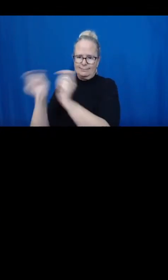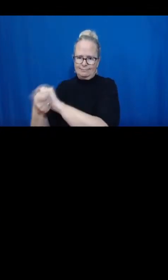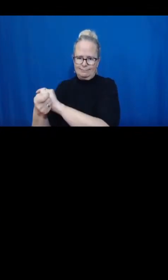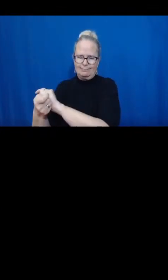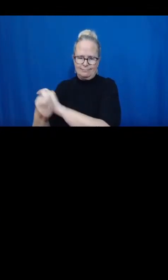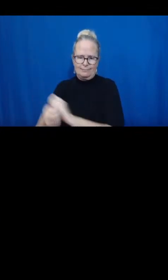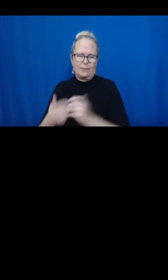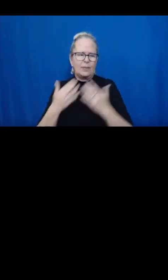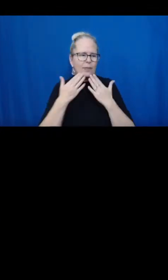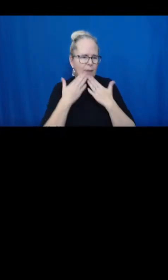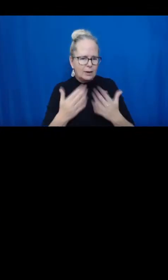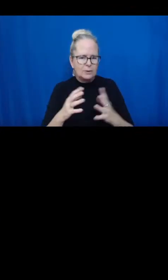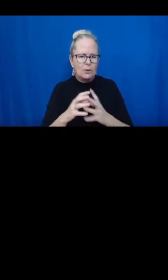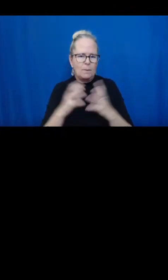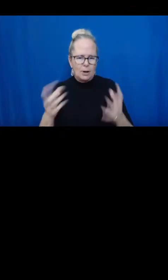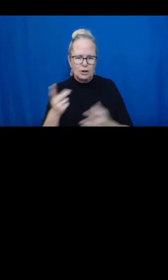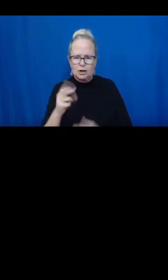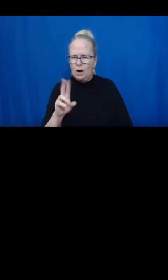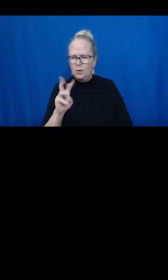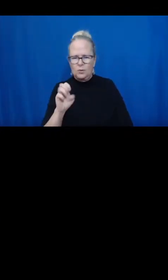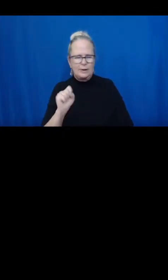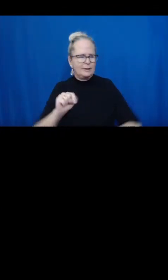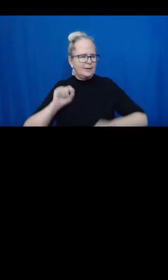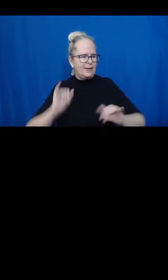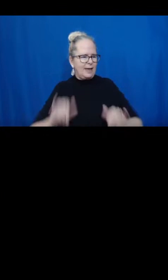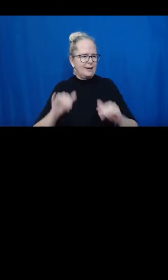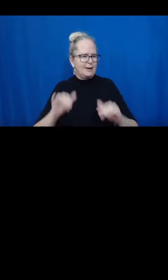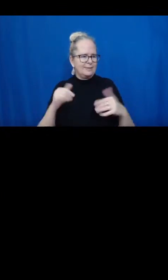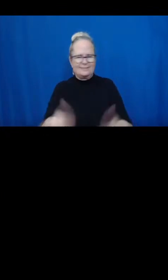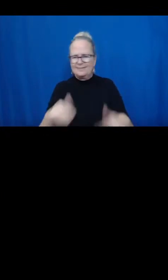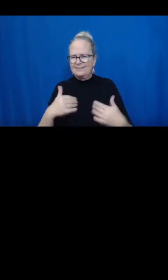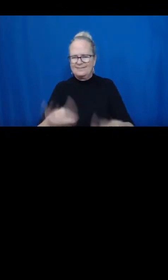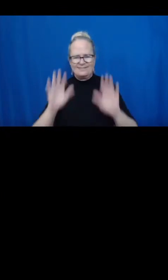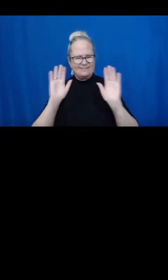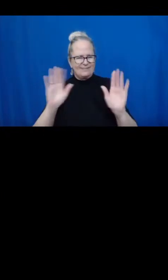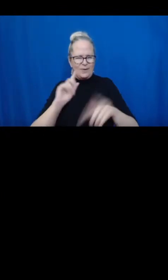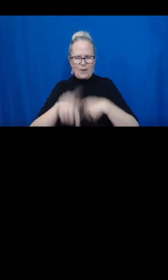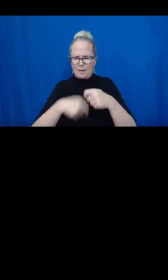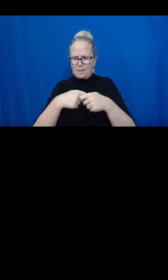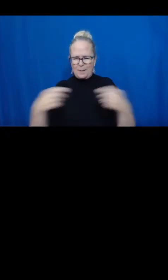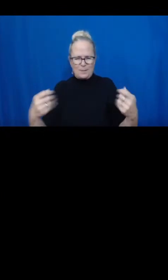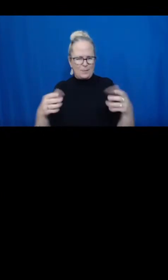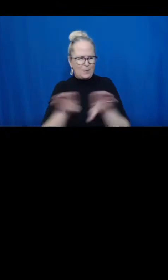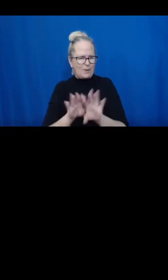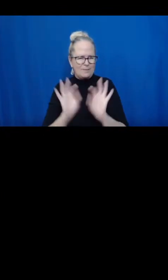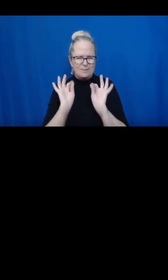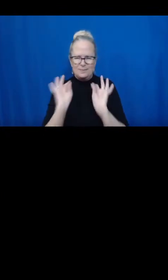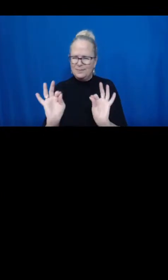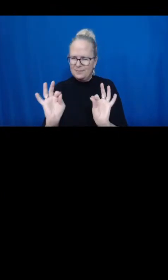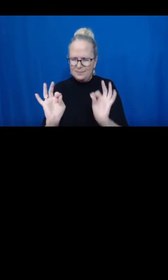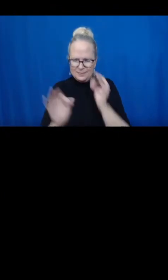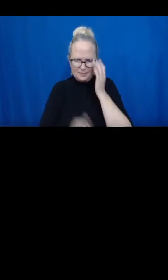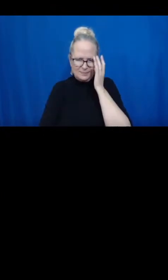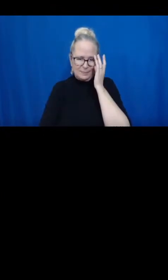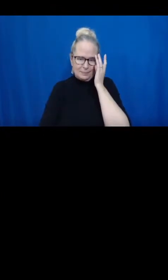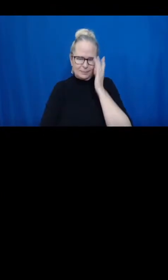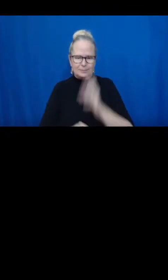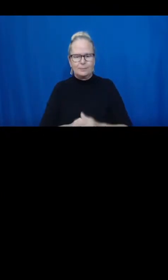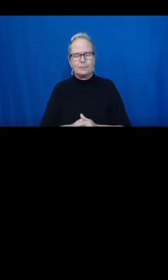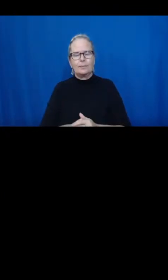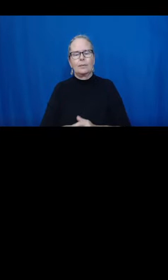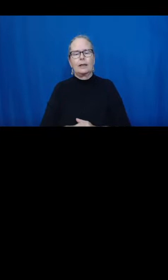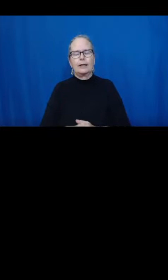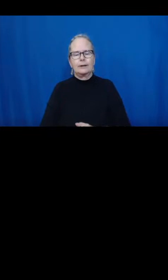And at that note, it is beyond our time today. So thank you very much, everyone, for joining us in an effort to preserve our